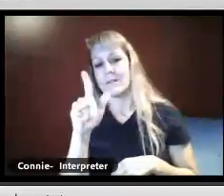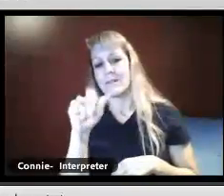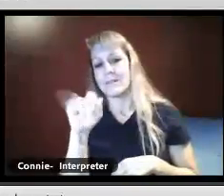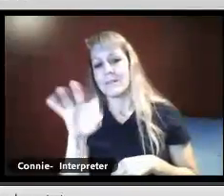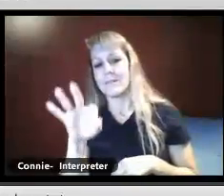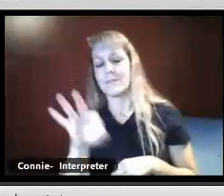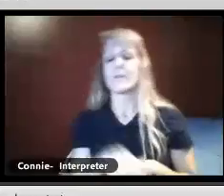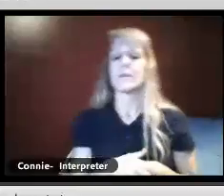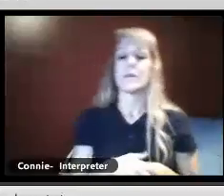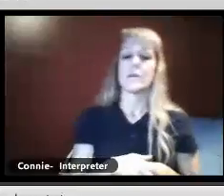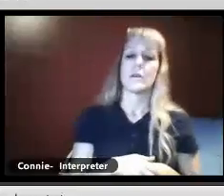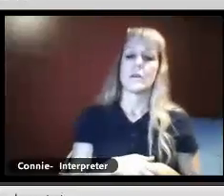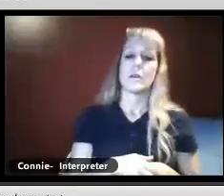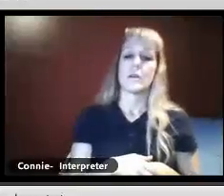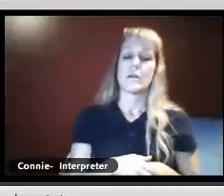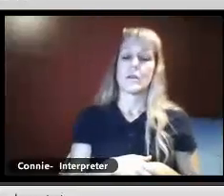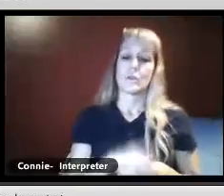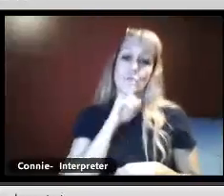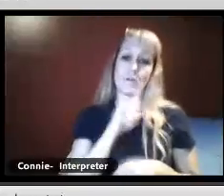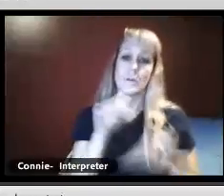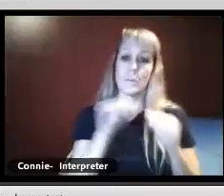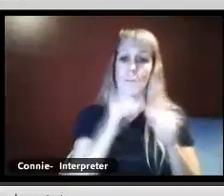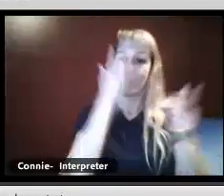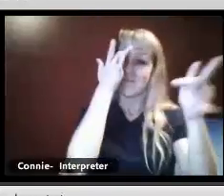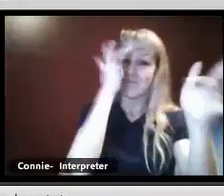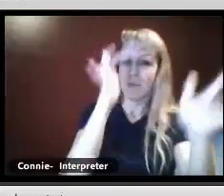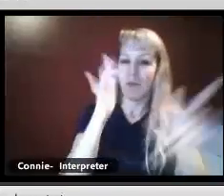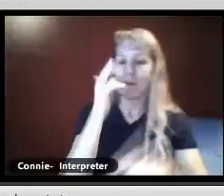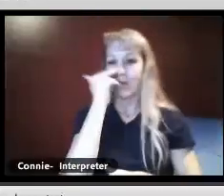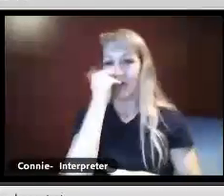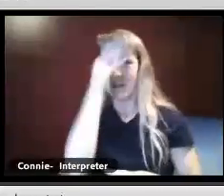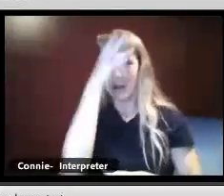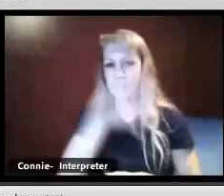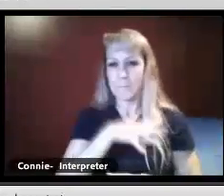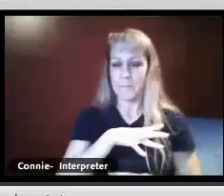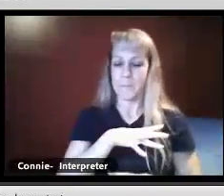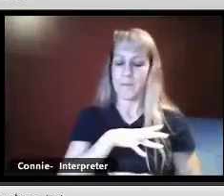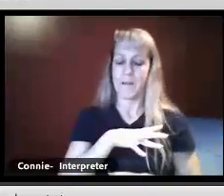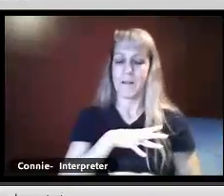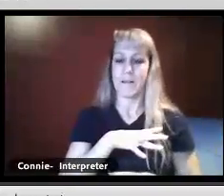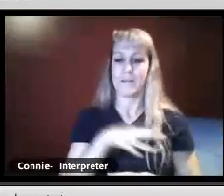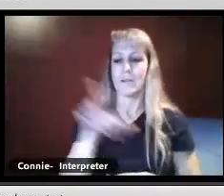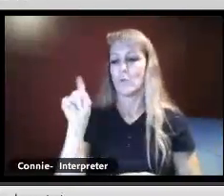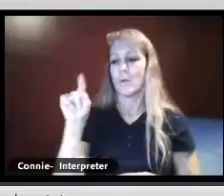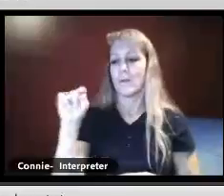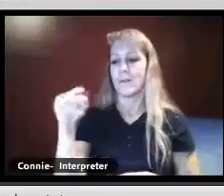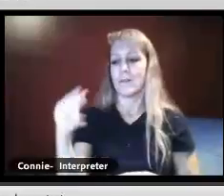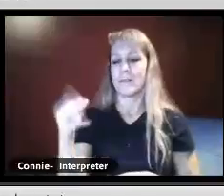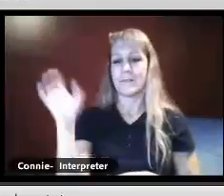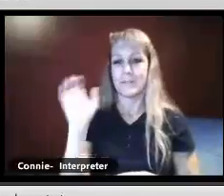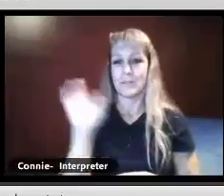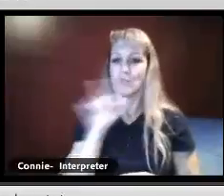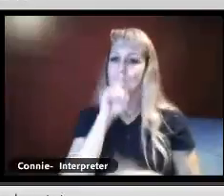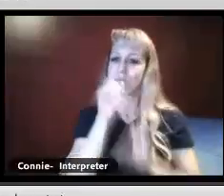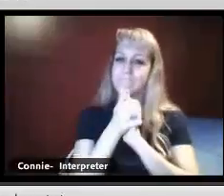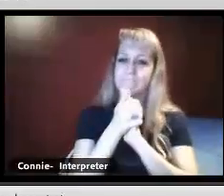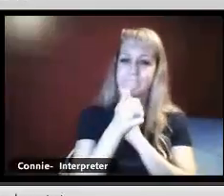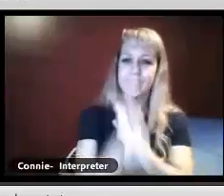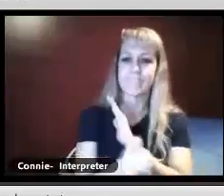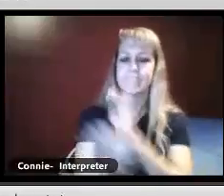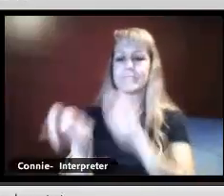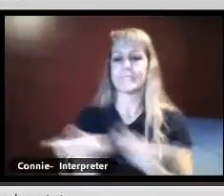said, maybe the cleverest and funniest man of the 20th century. He wrote, he's a very gifted pianist